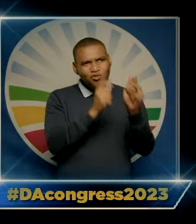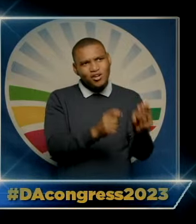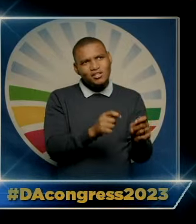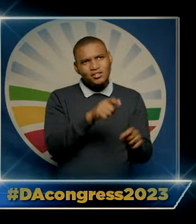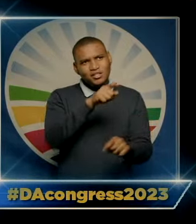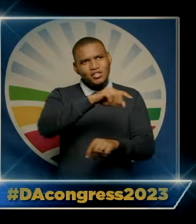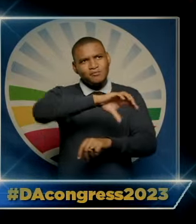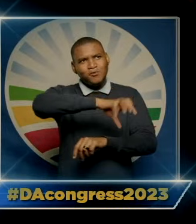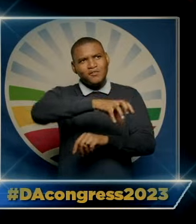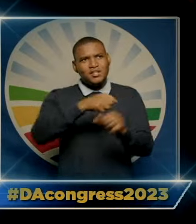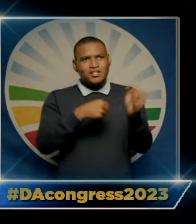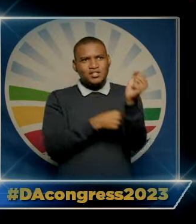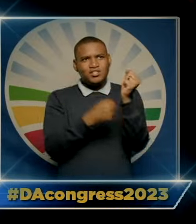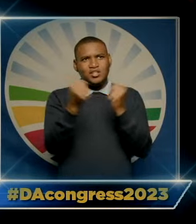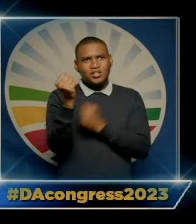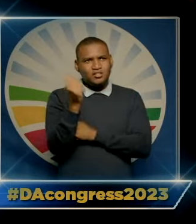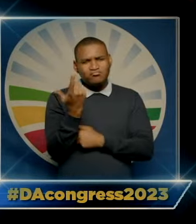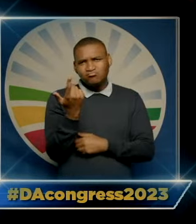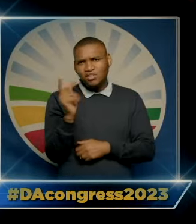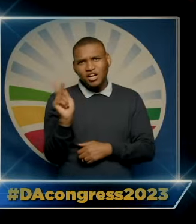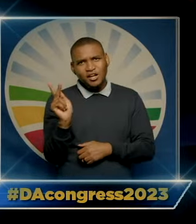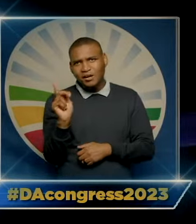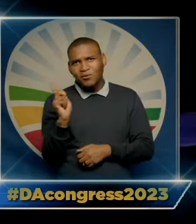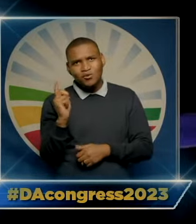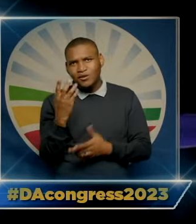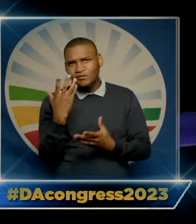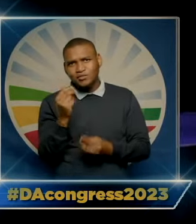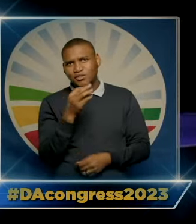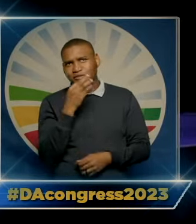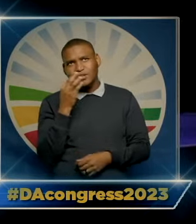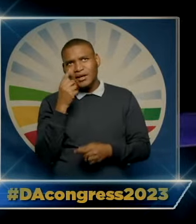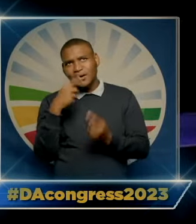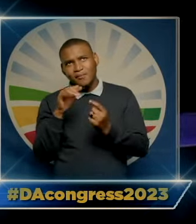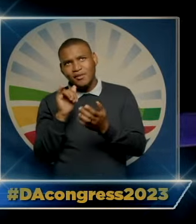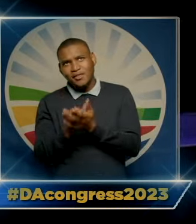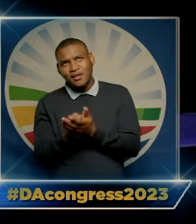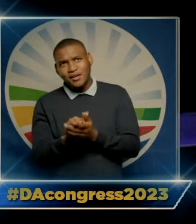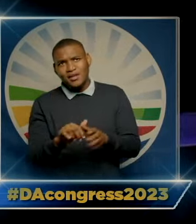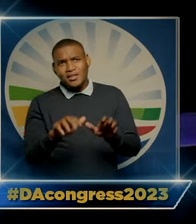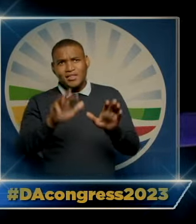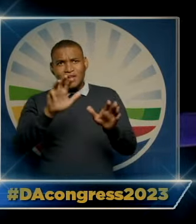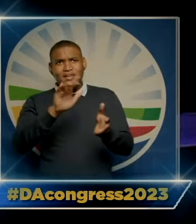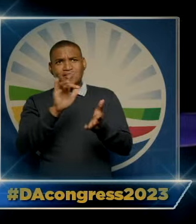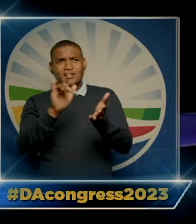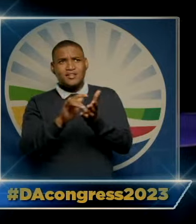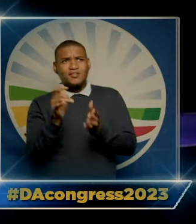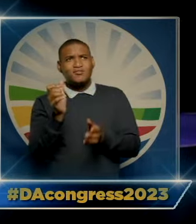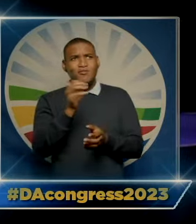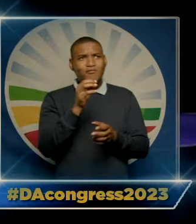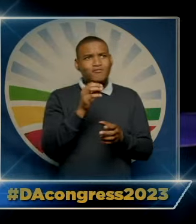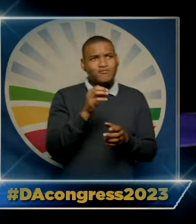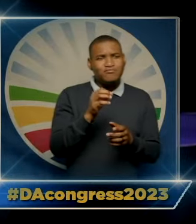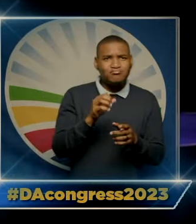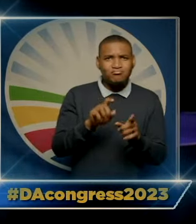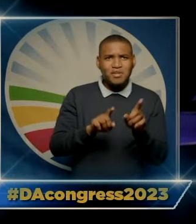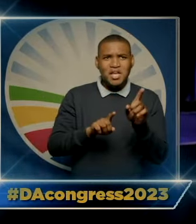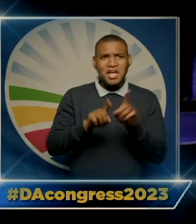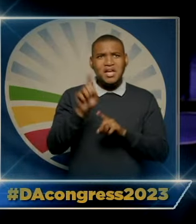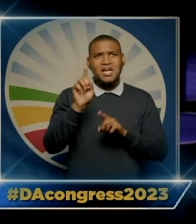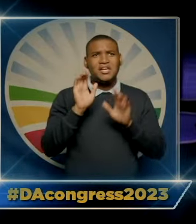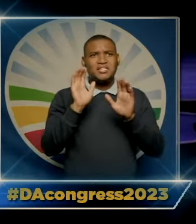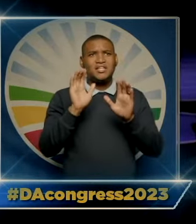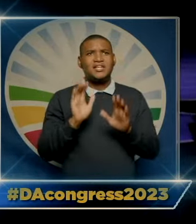So, Karabo, what do you have to say about that? I think, look, the 9 centers of excellence that we have and their delegations are